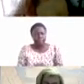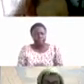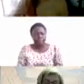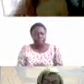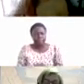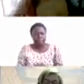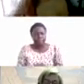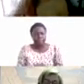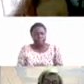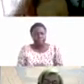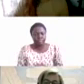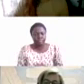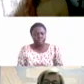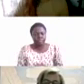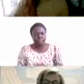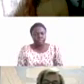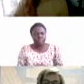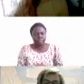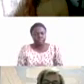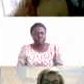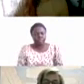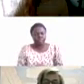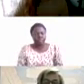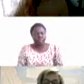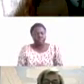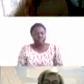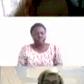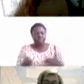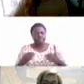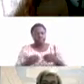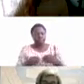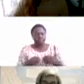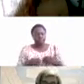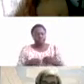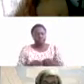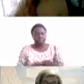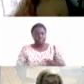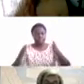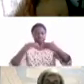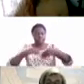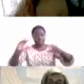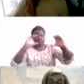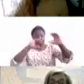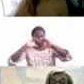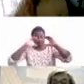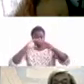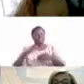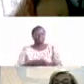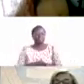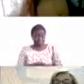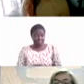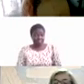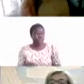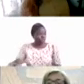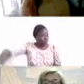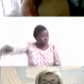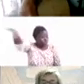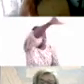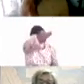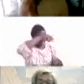electric chair cannot get access to these buildings because there's no ramp if they're using a